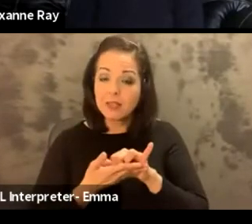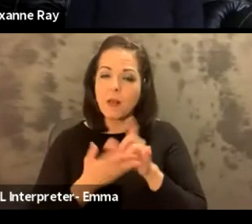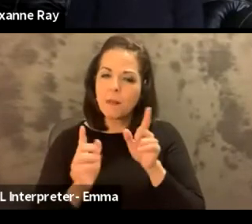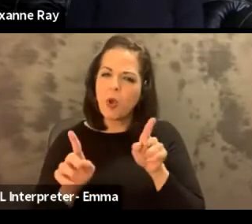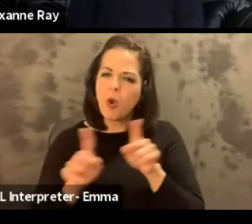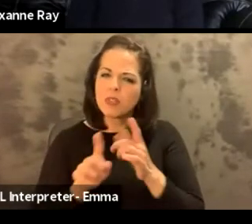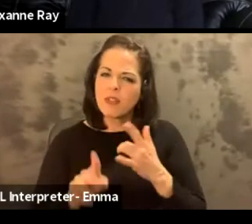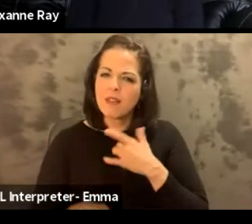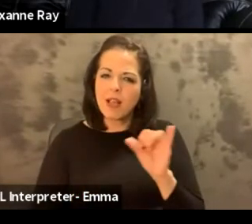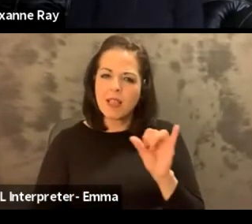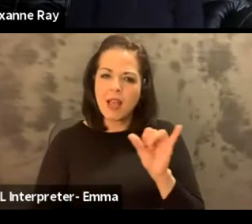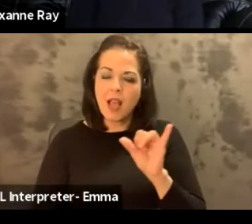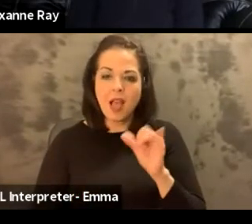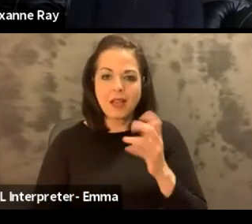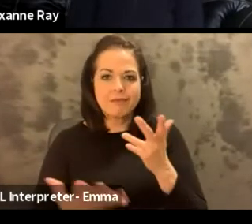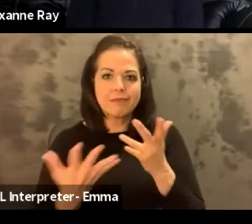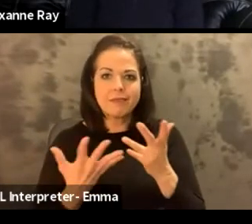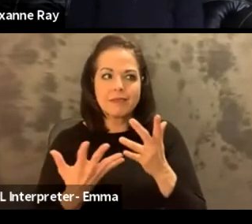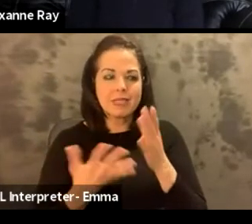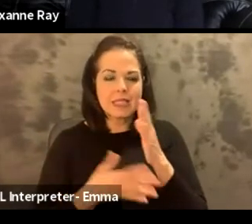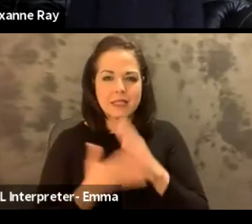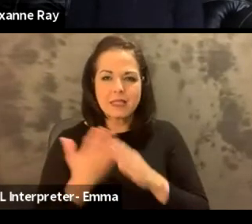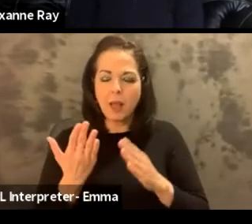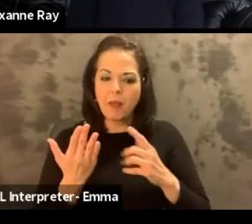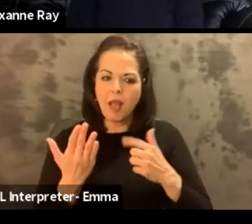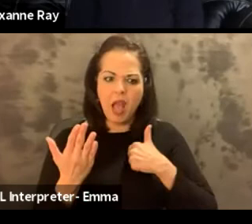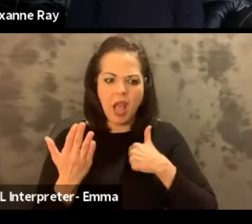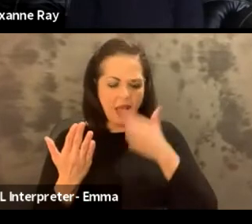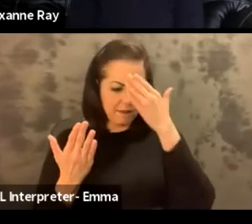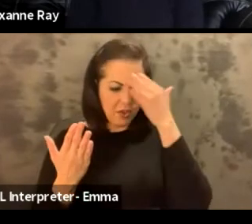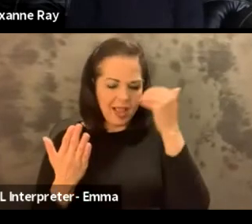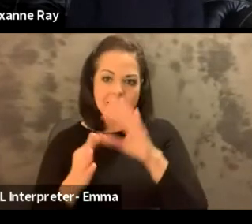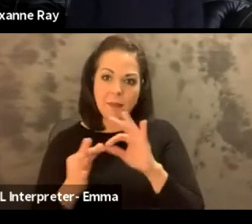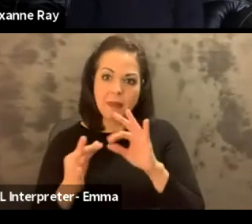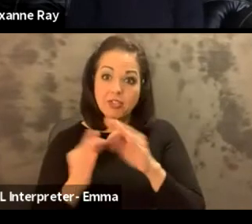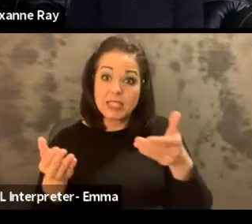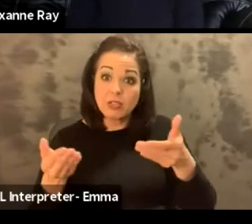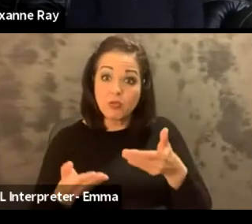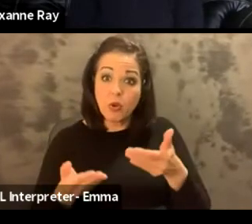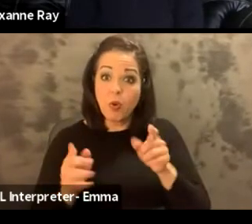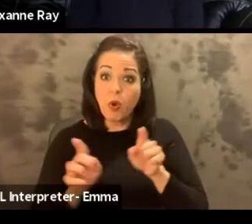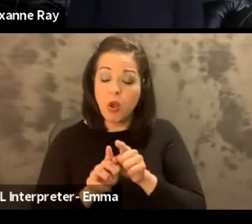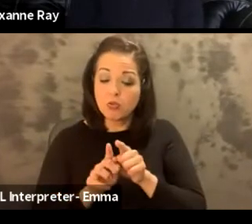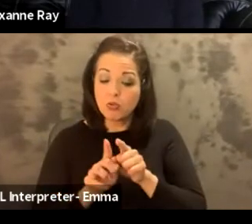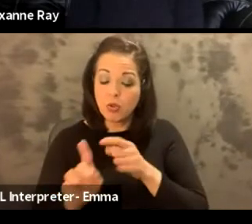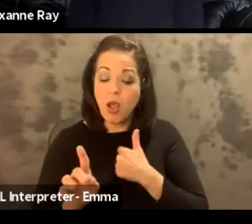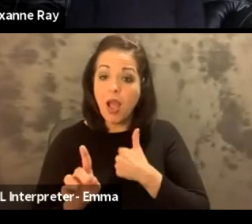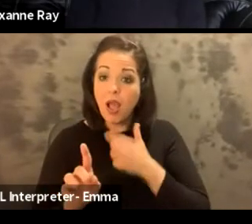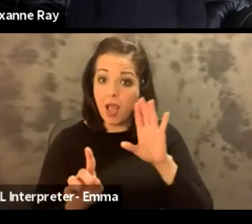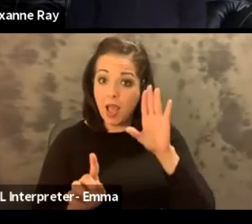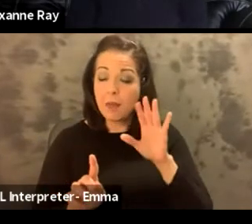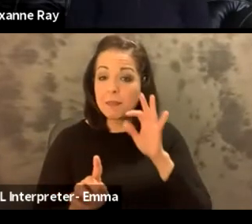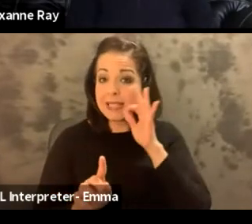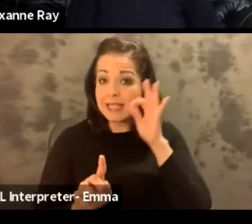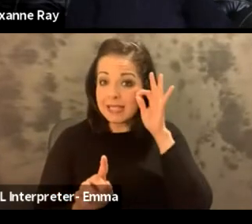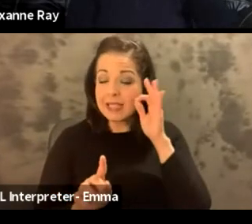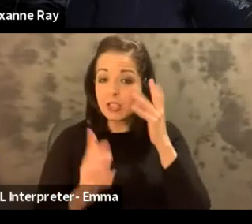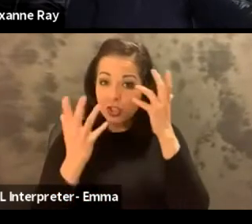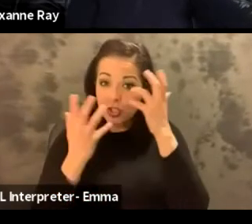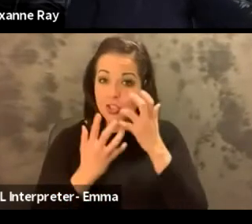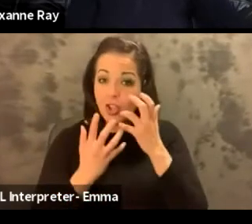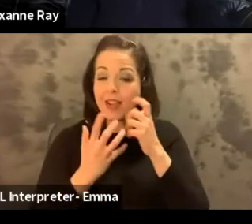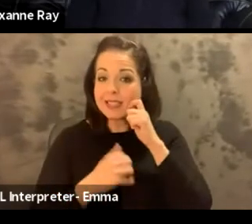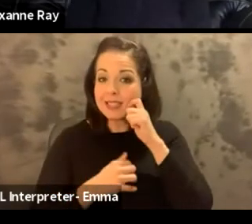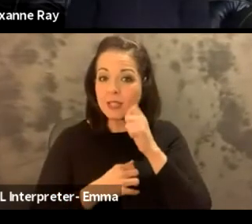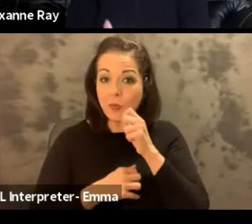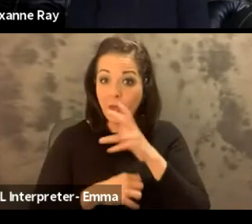like when, in a way, it comes for me, I think I forgot to mention in the intro, I am an Indian dark-skinned woman.